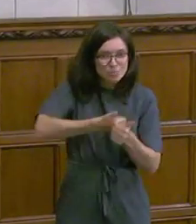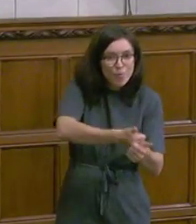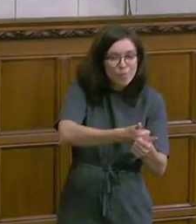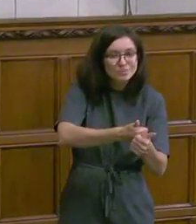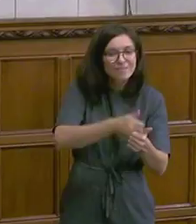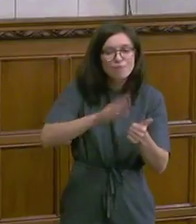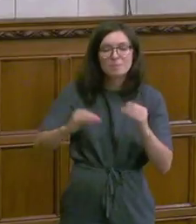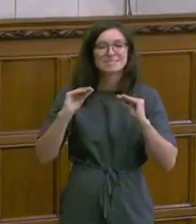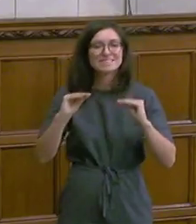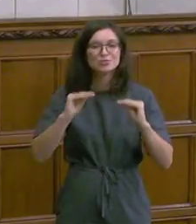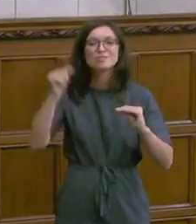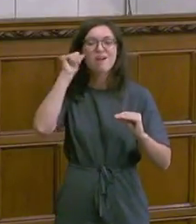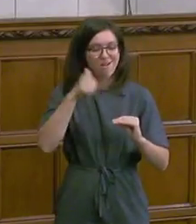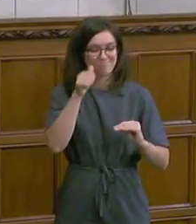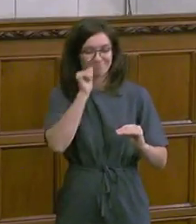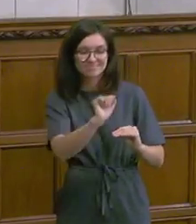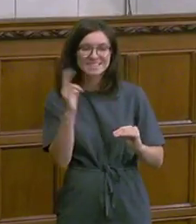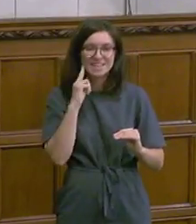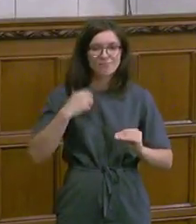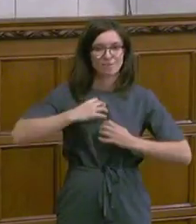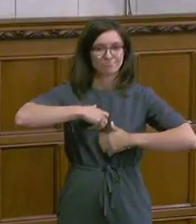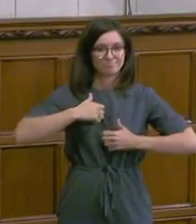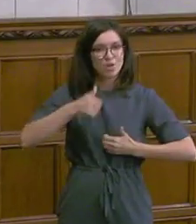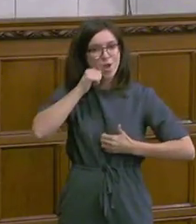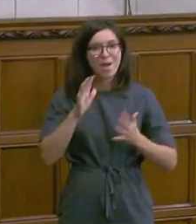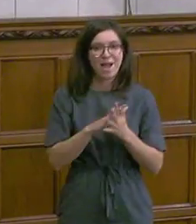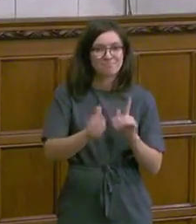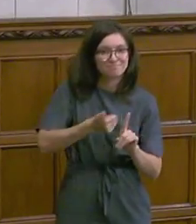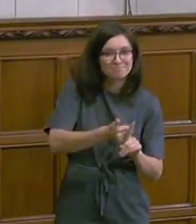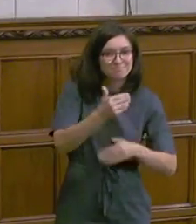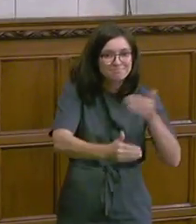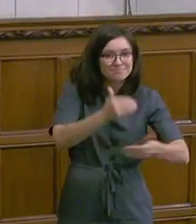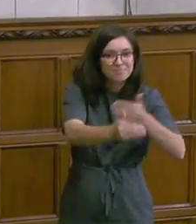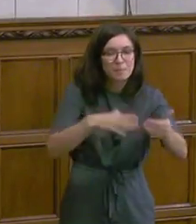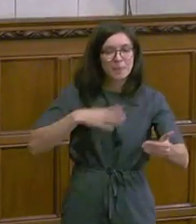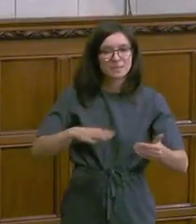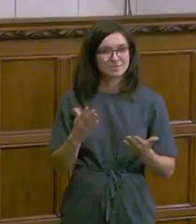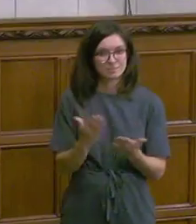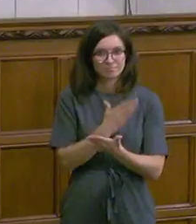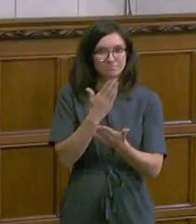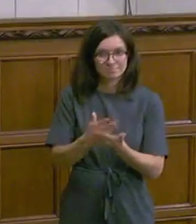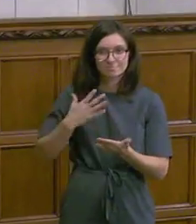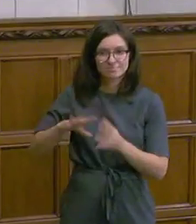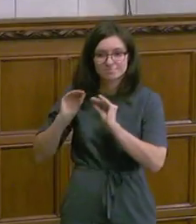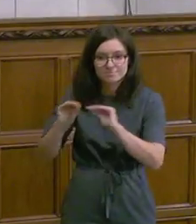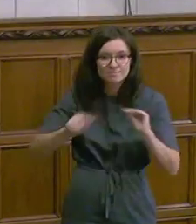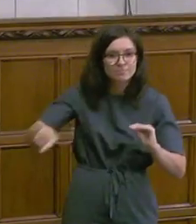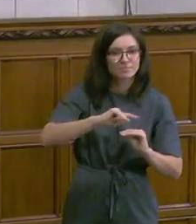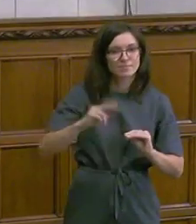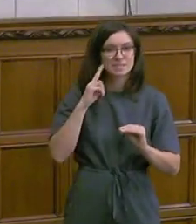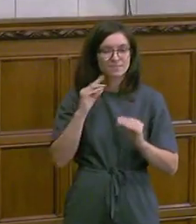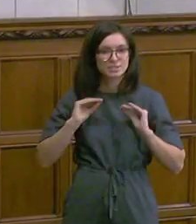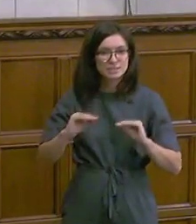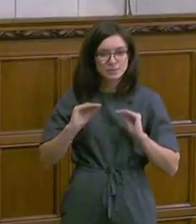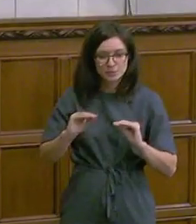specialism to be able to deal with those deaf children. Additional support would allow trained staff to educate teachers on the awareness and the communication needed for deaf children. It